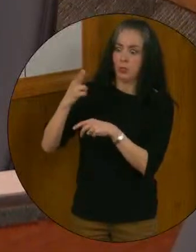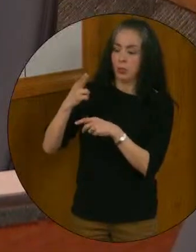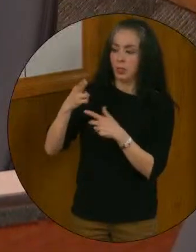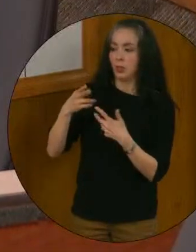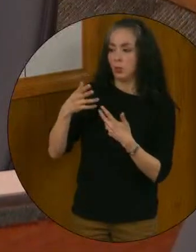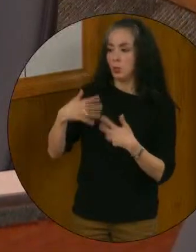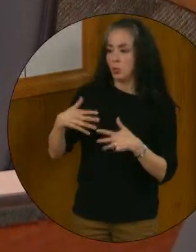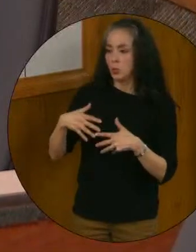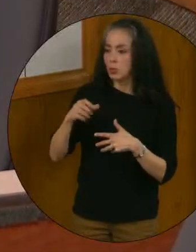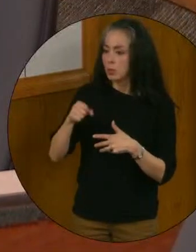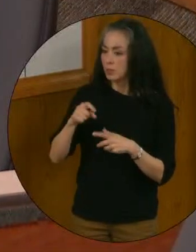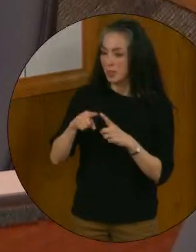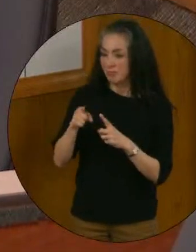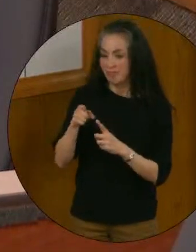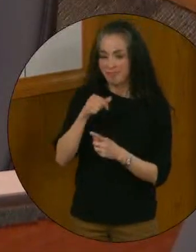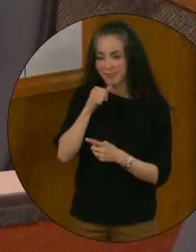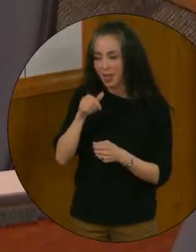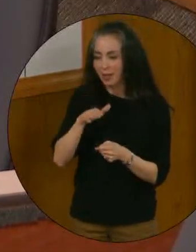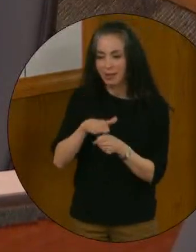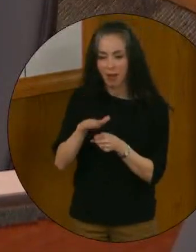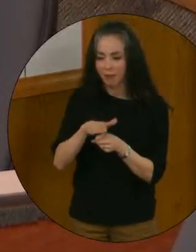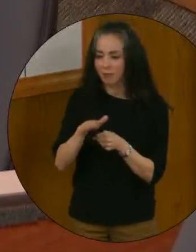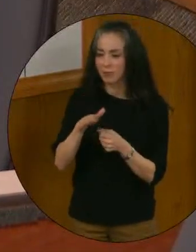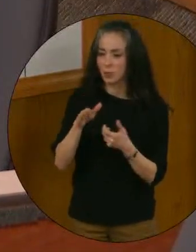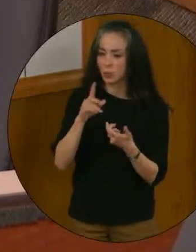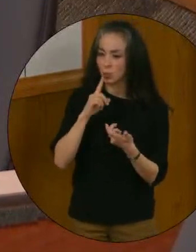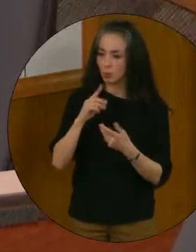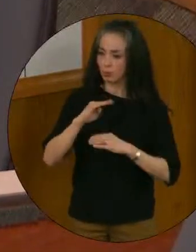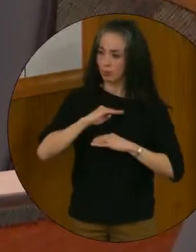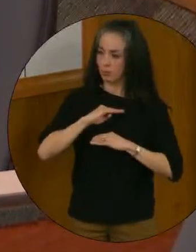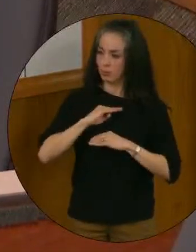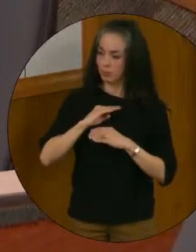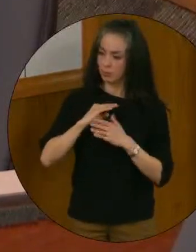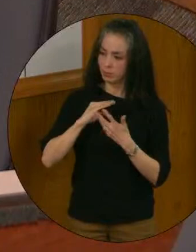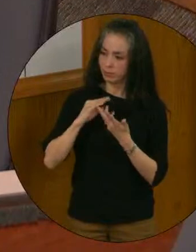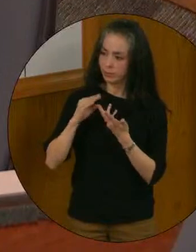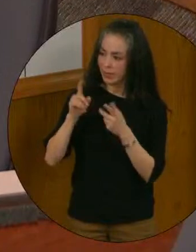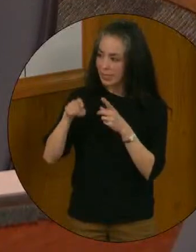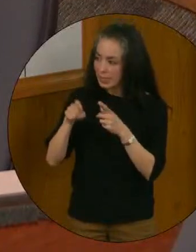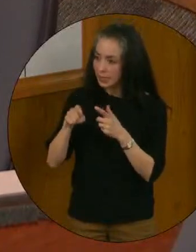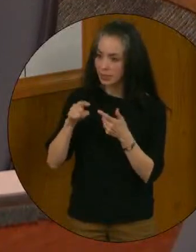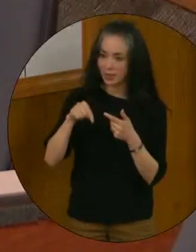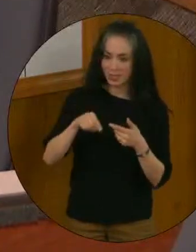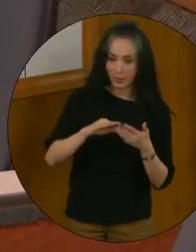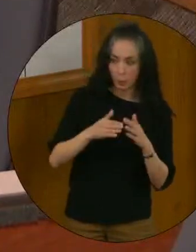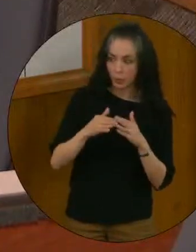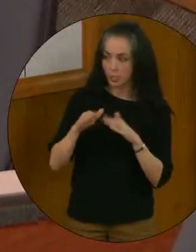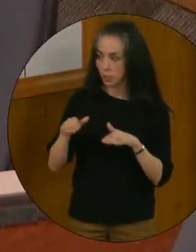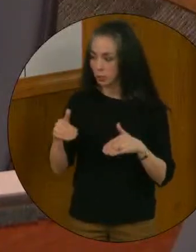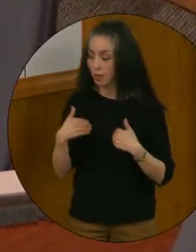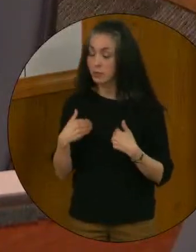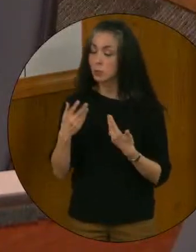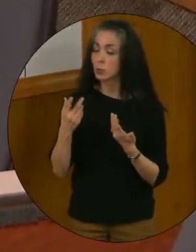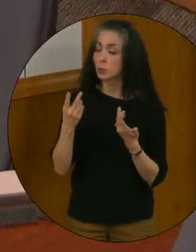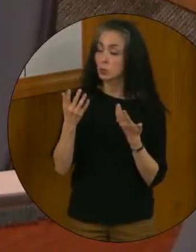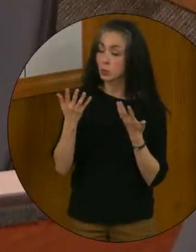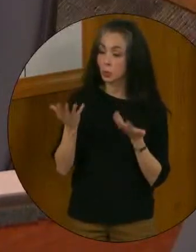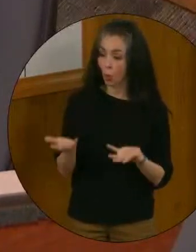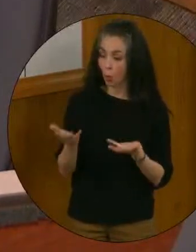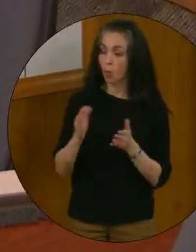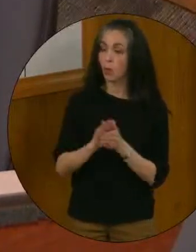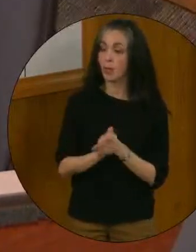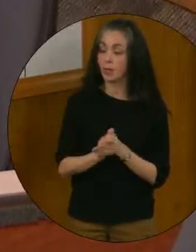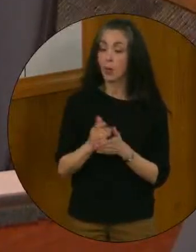necessarily not enough to address the needs that this community and these children have. So when we think about what